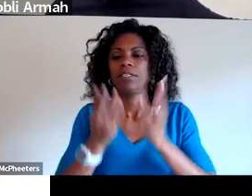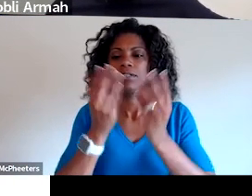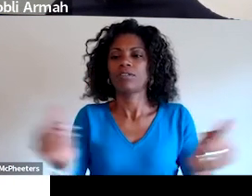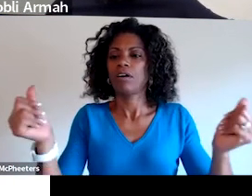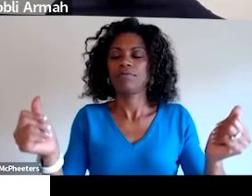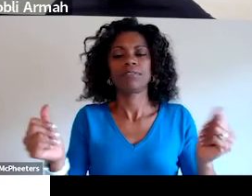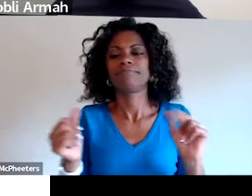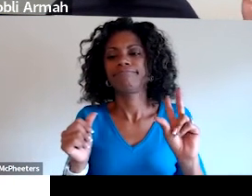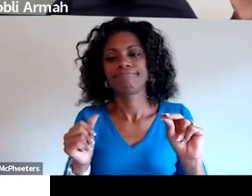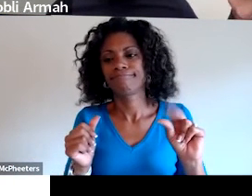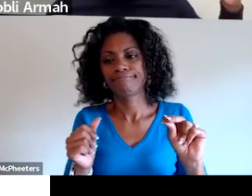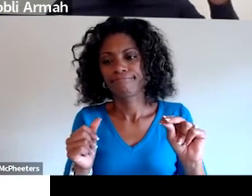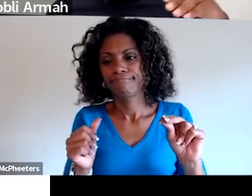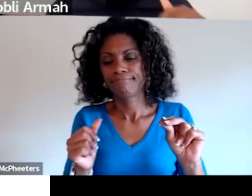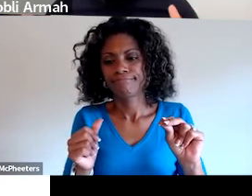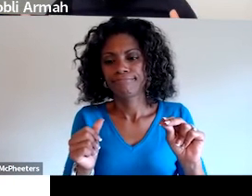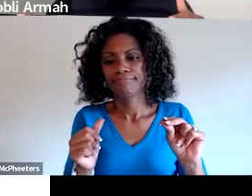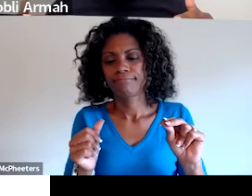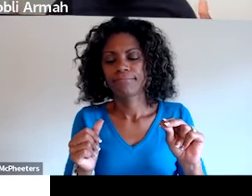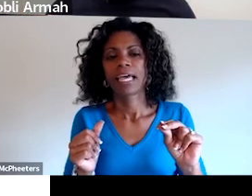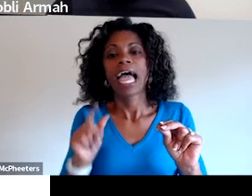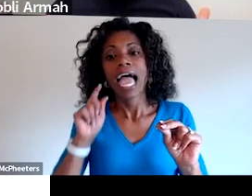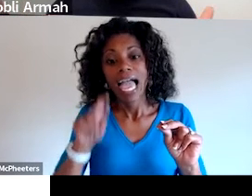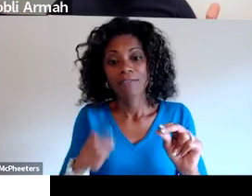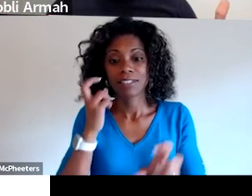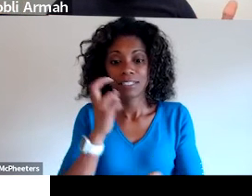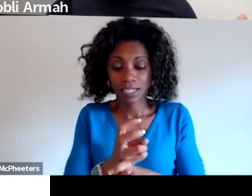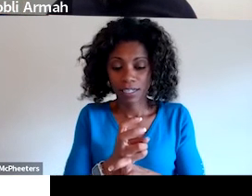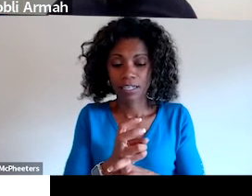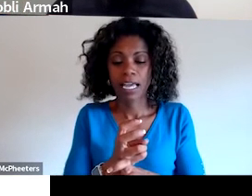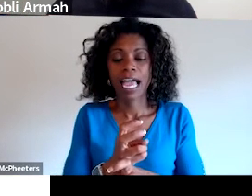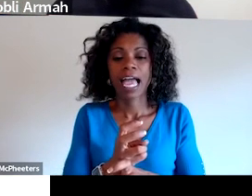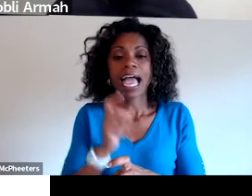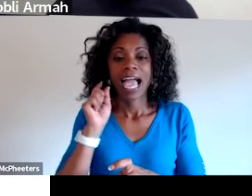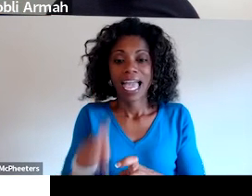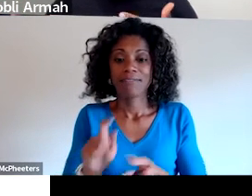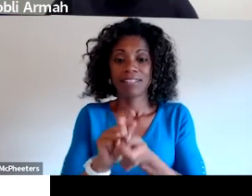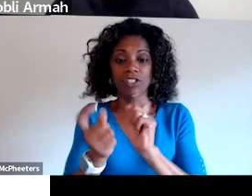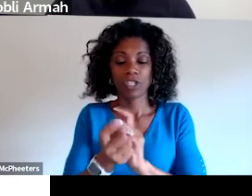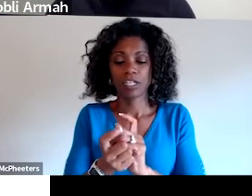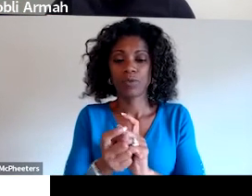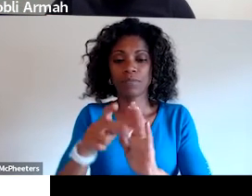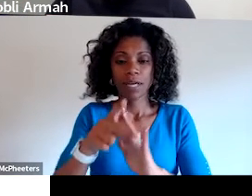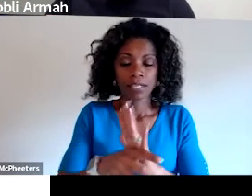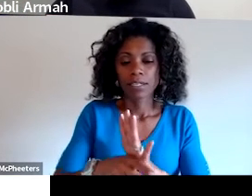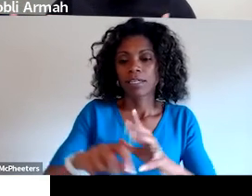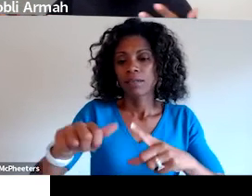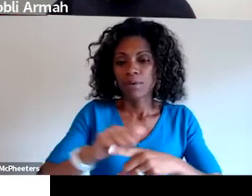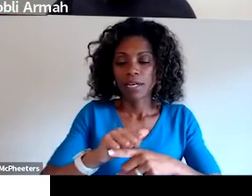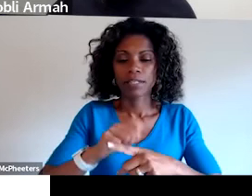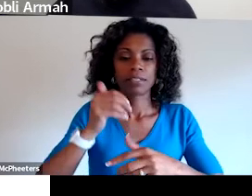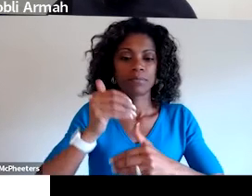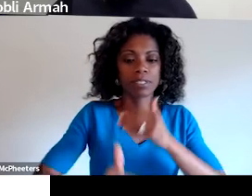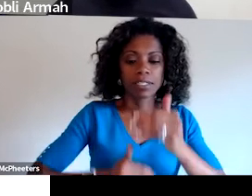your organization is going to change. And so having the tough issues about changing how your organization operates is also part of turning up the heat.